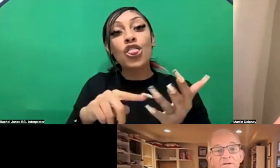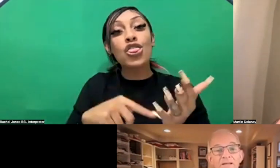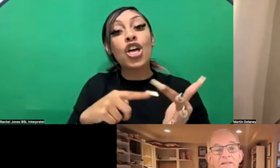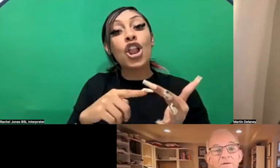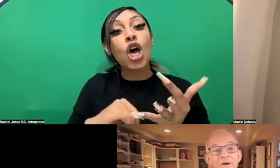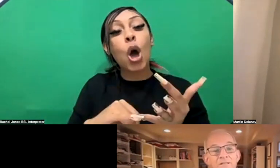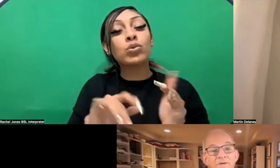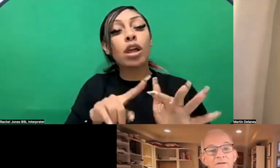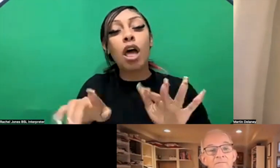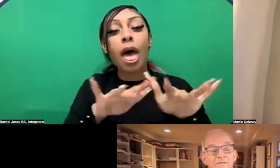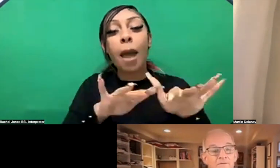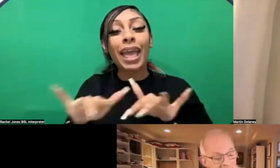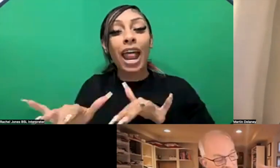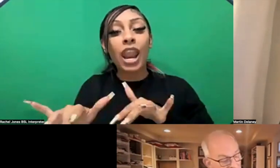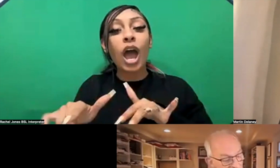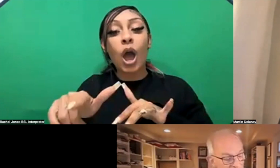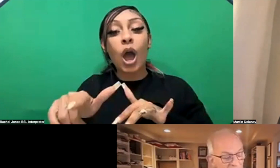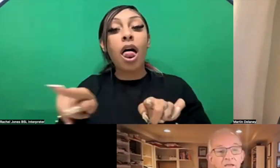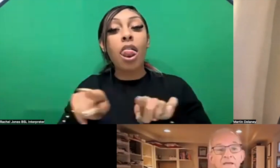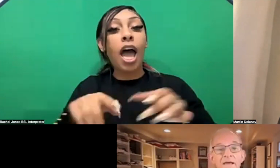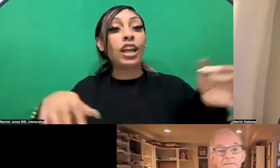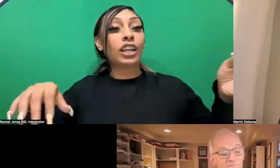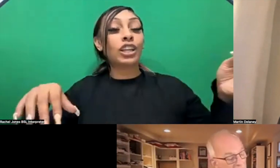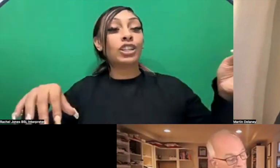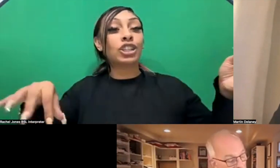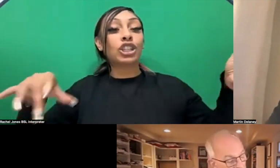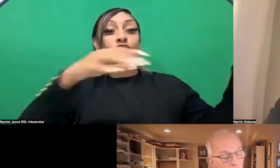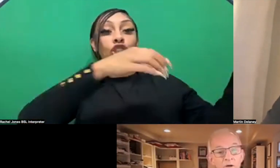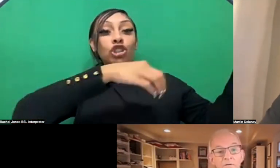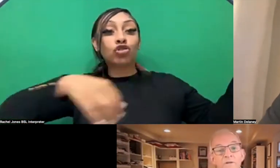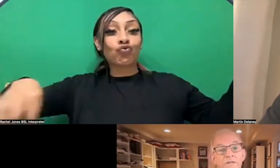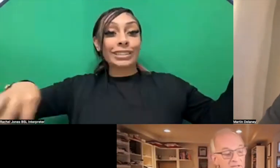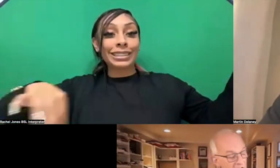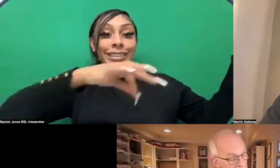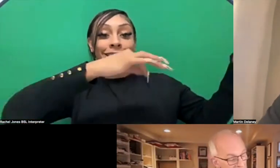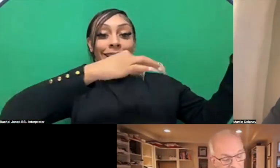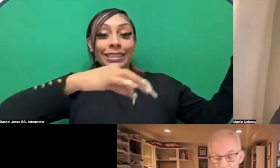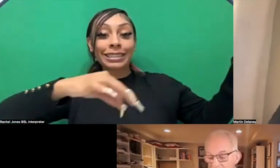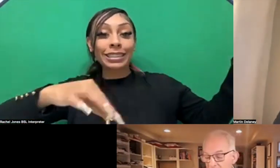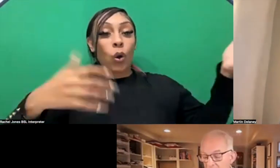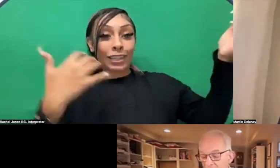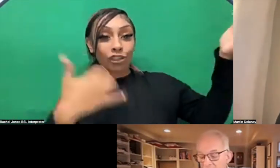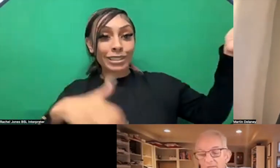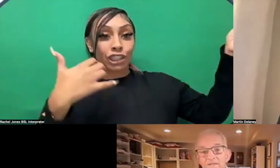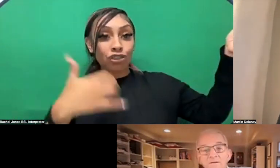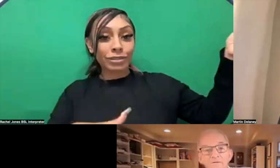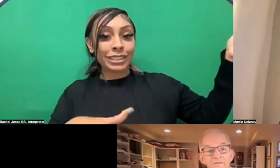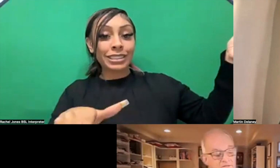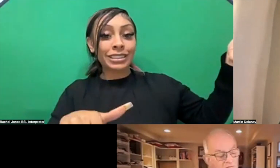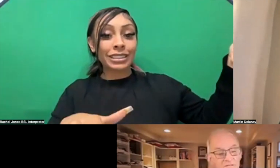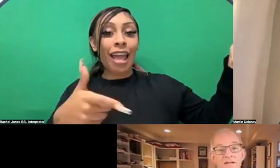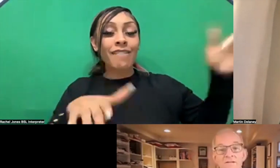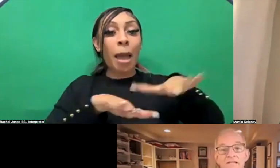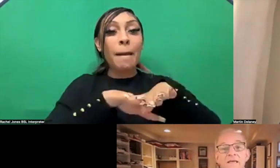they're in the arrangement of a stringed instrument. And so what this has is there's a playing surface in the center of